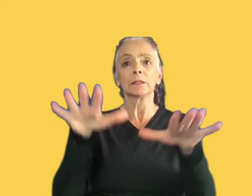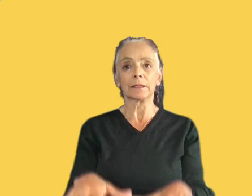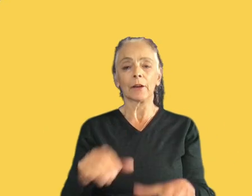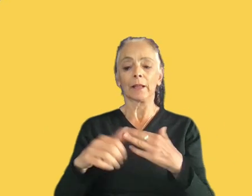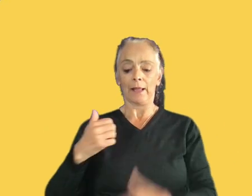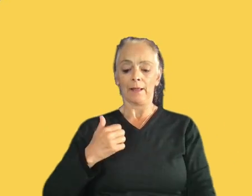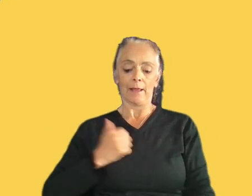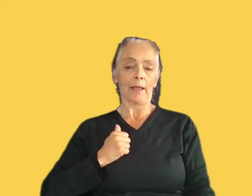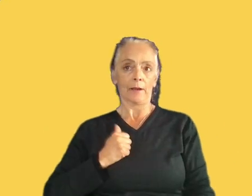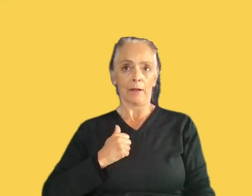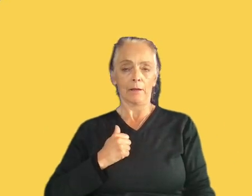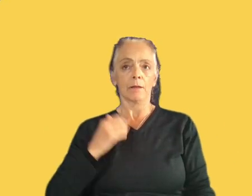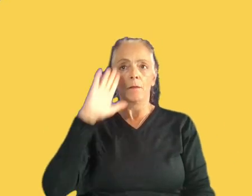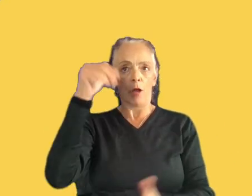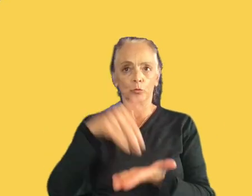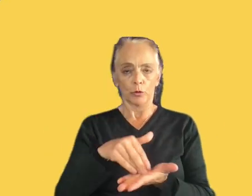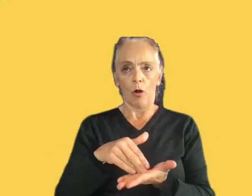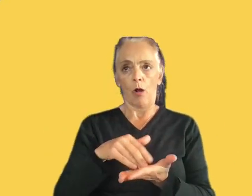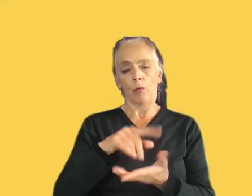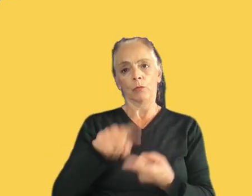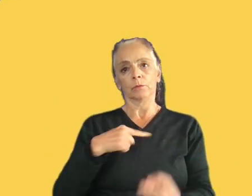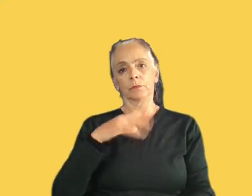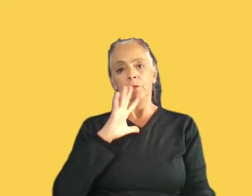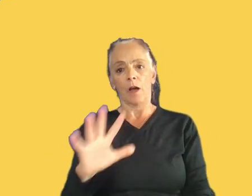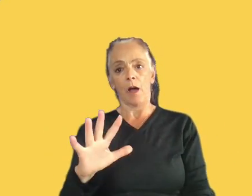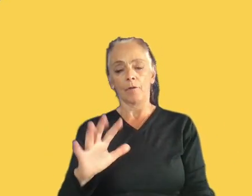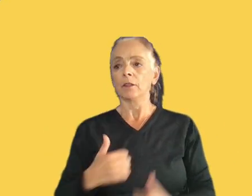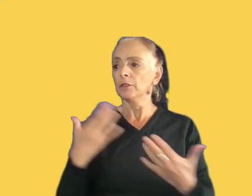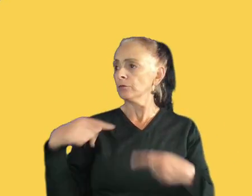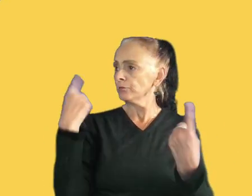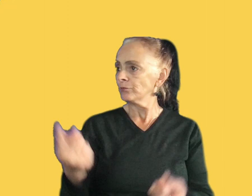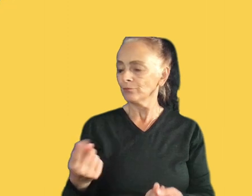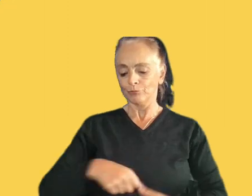old. I've been living here ever since, a proud Quebecois and Canadian.